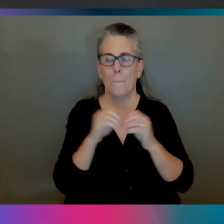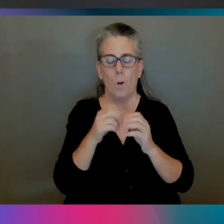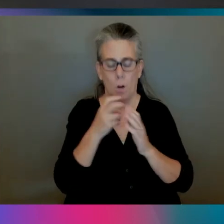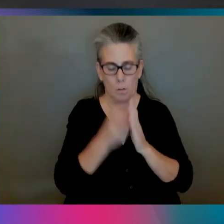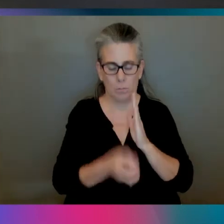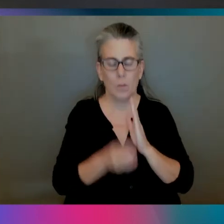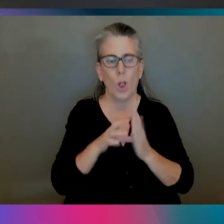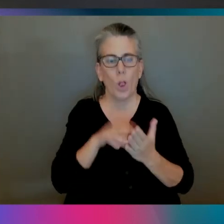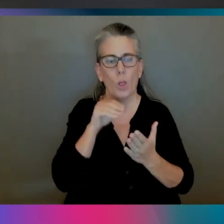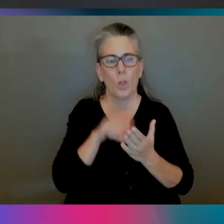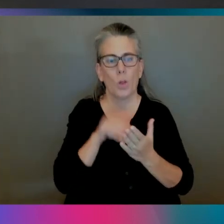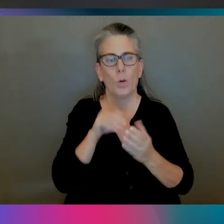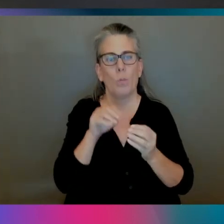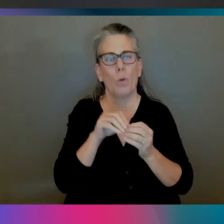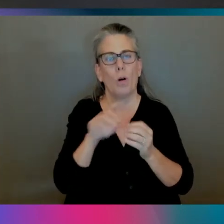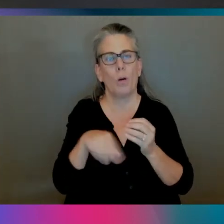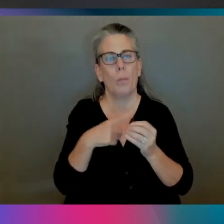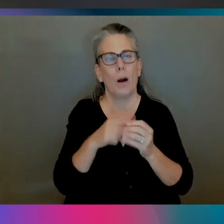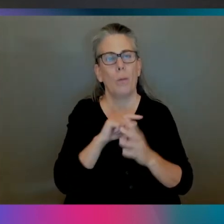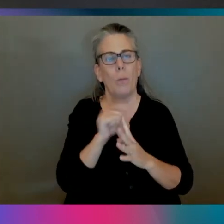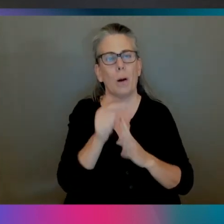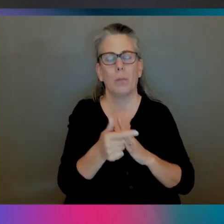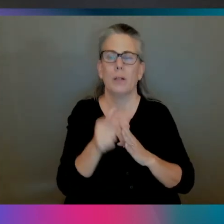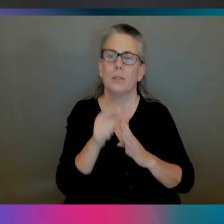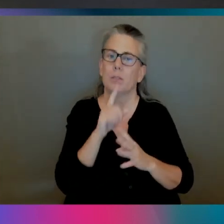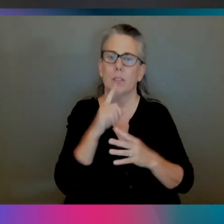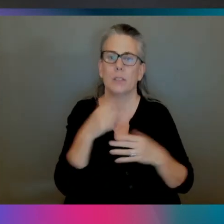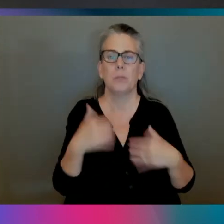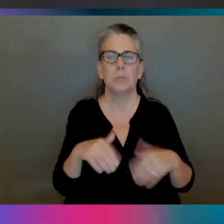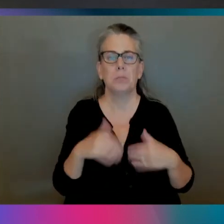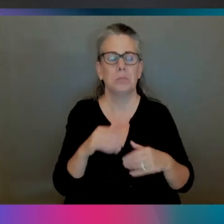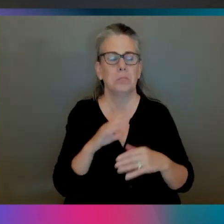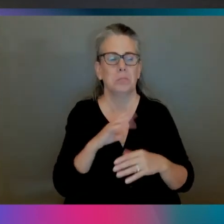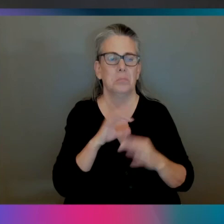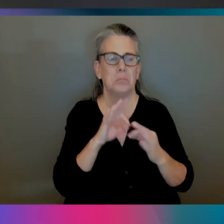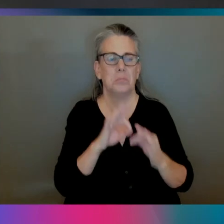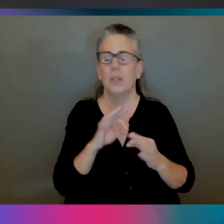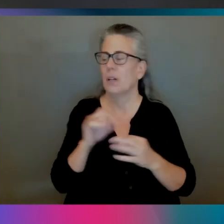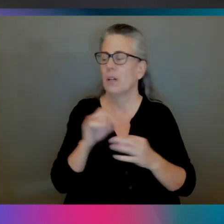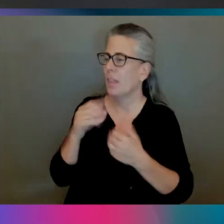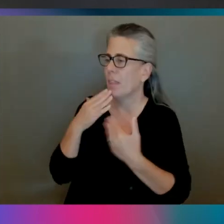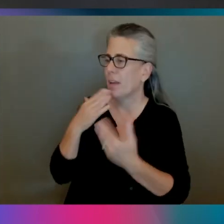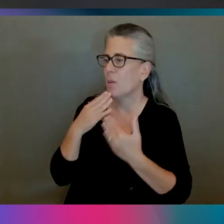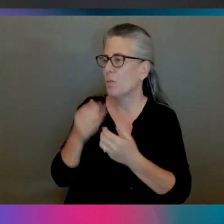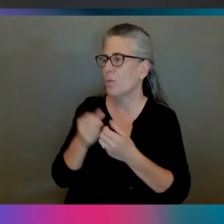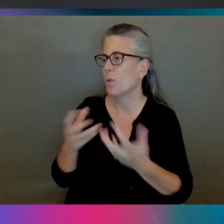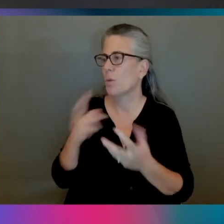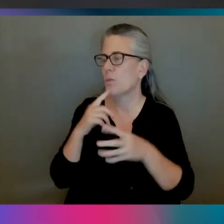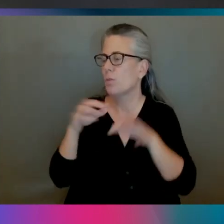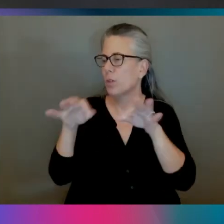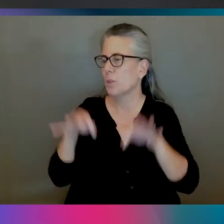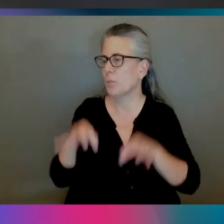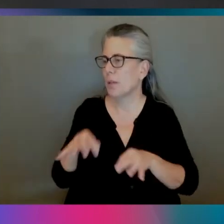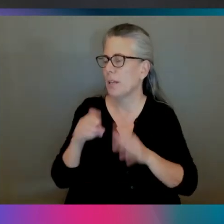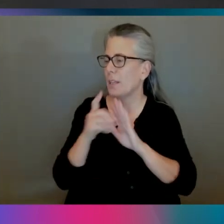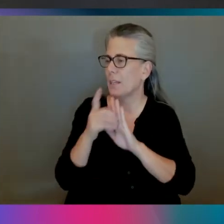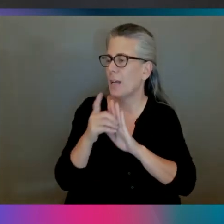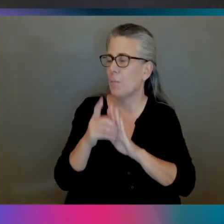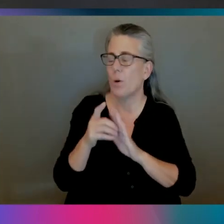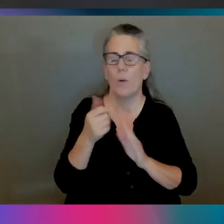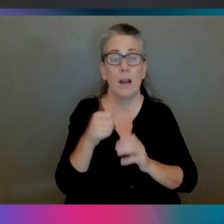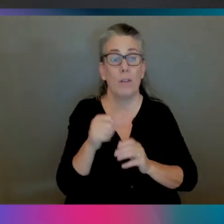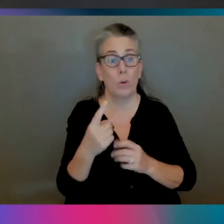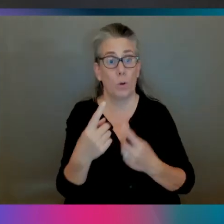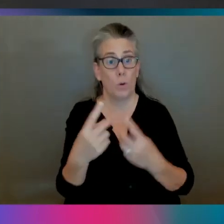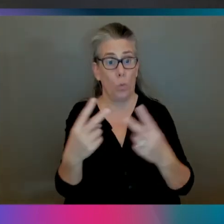of fun, very effective. That was really cool. Fred, thank you for walking us through that and walking us through the demo. Yeah. For everyone who's watching, we do have some homework for you, so let's go ahead and